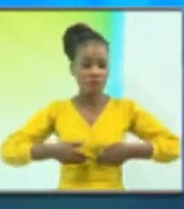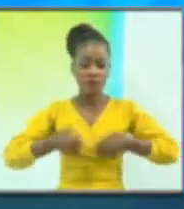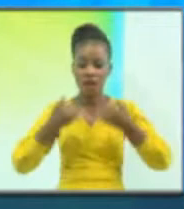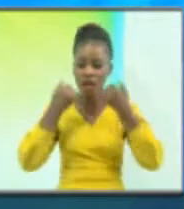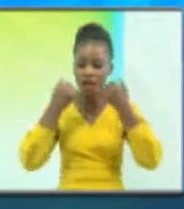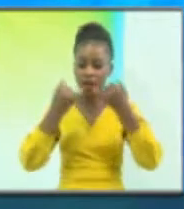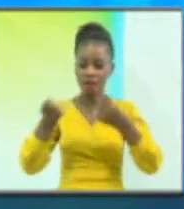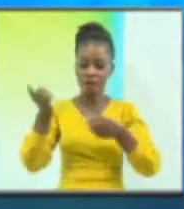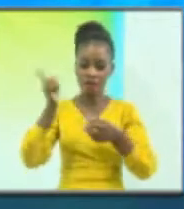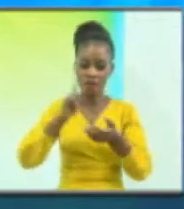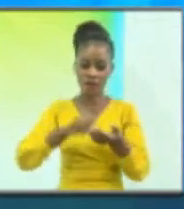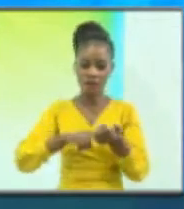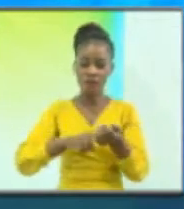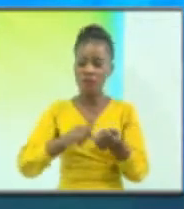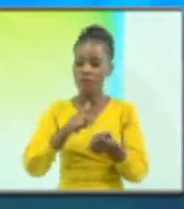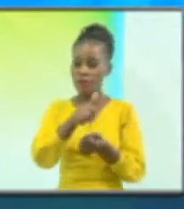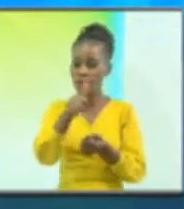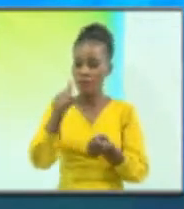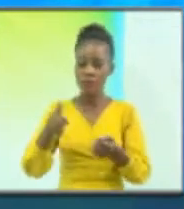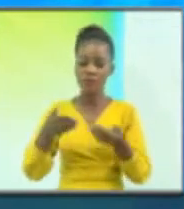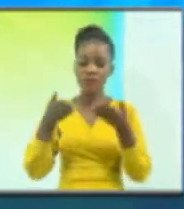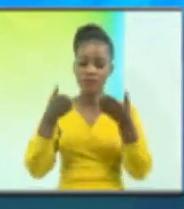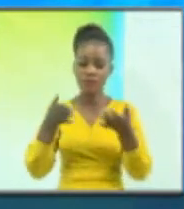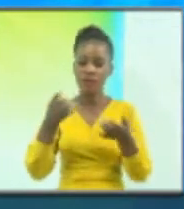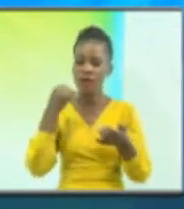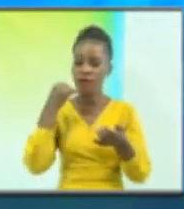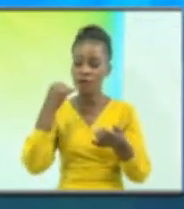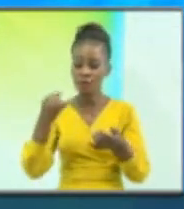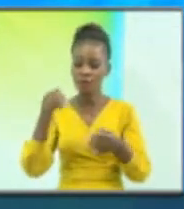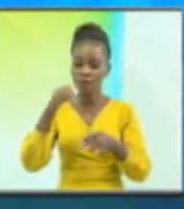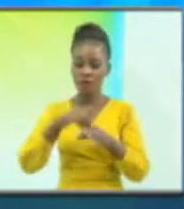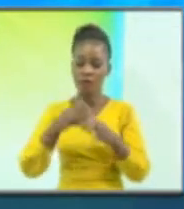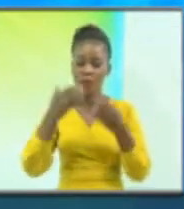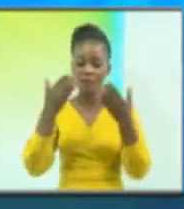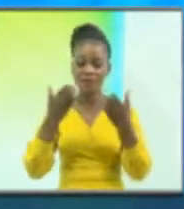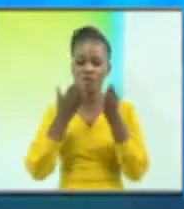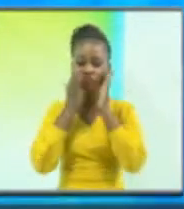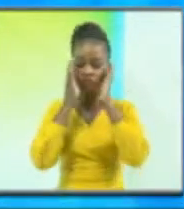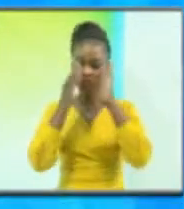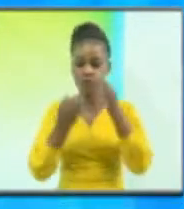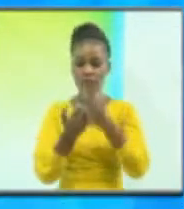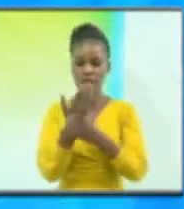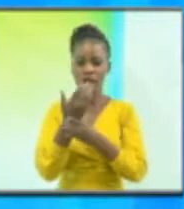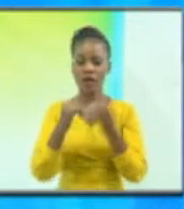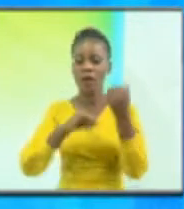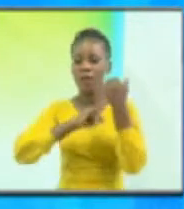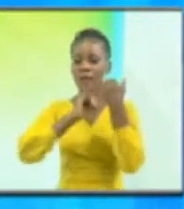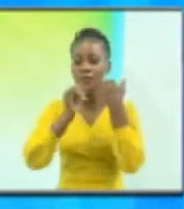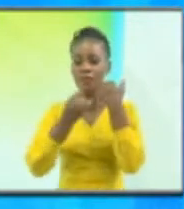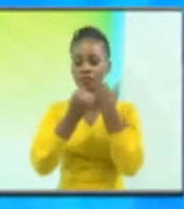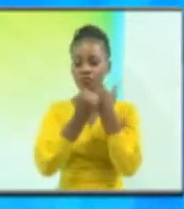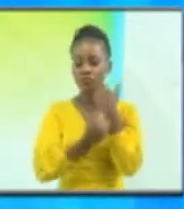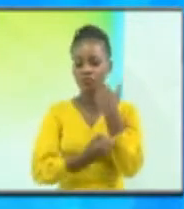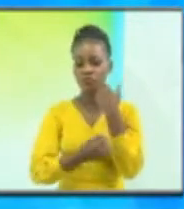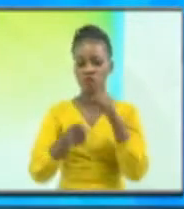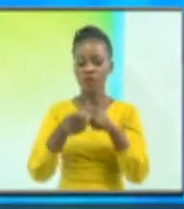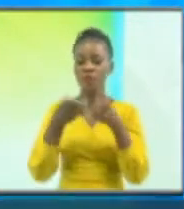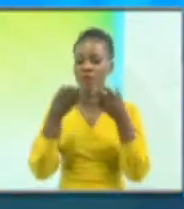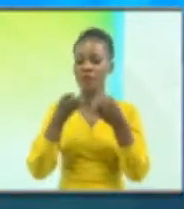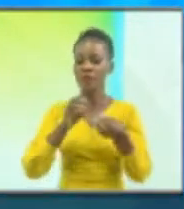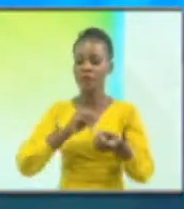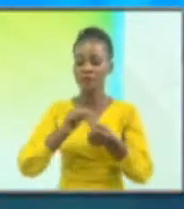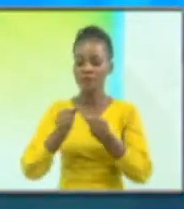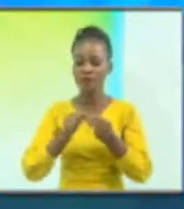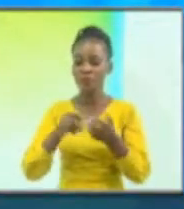Fund, and among others. This is aimed to compress the rising unemployment rate amongst the young people, which is